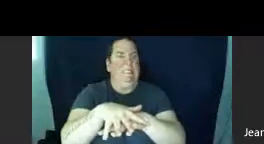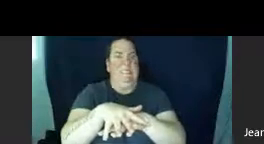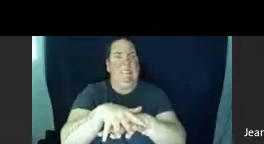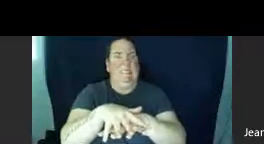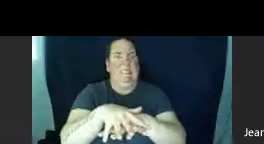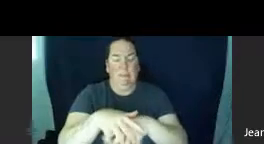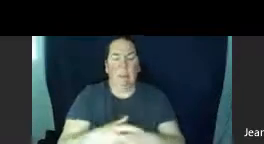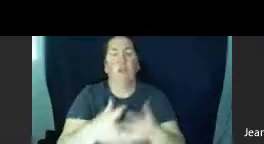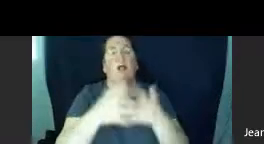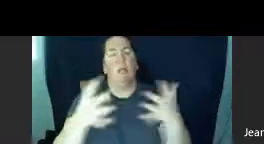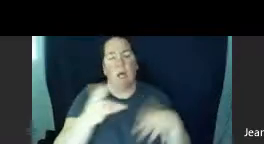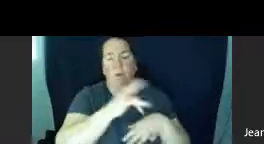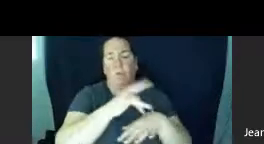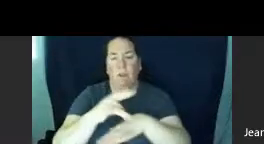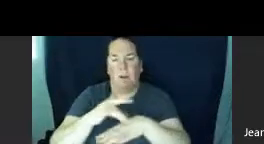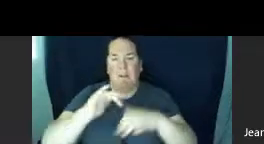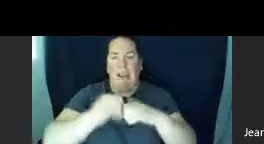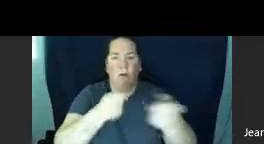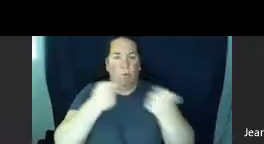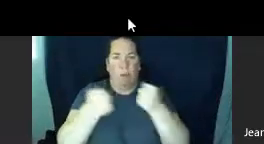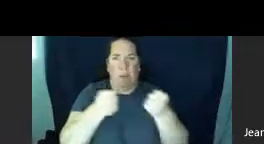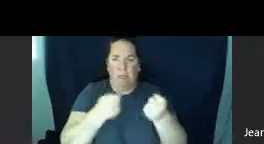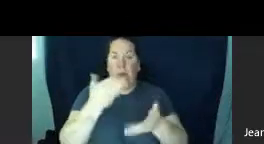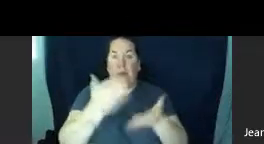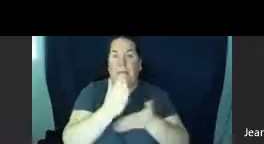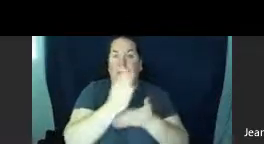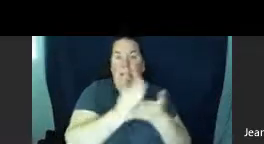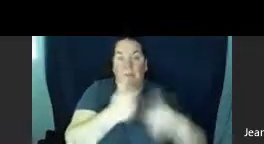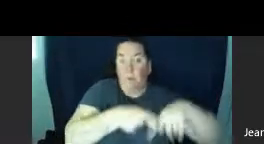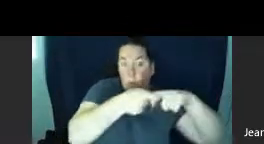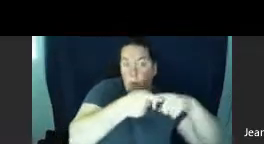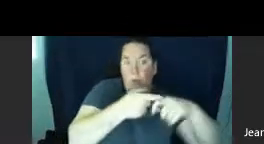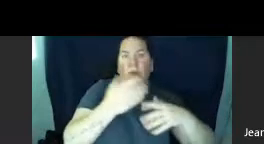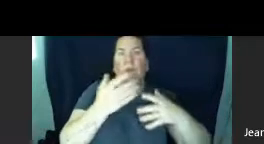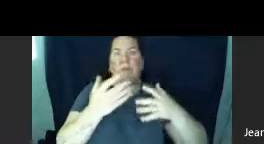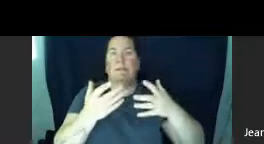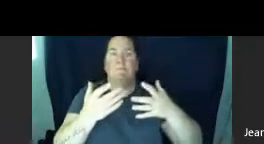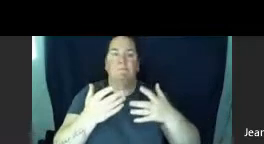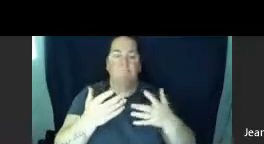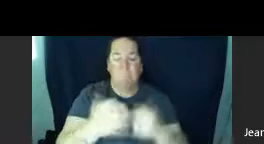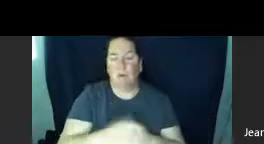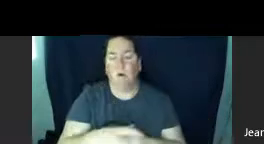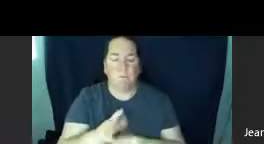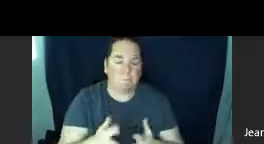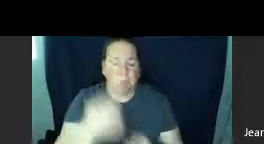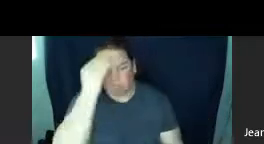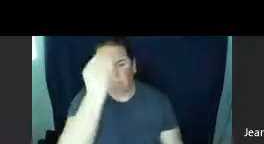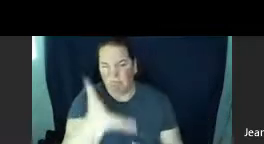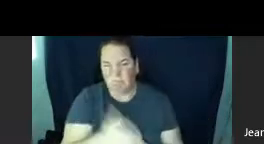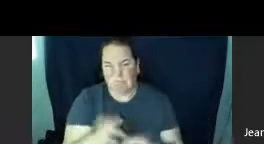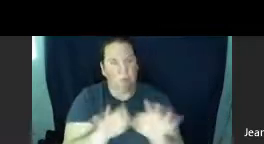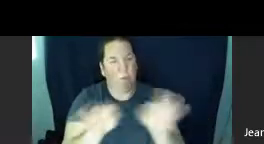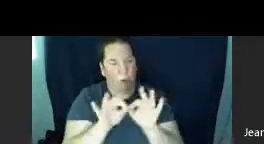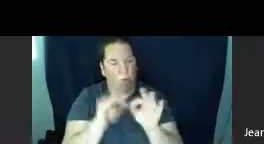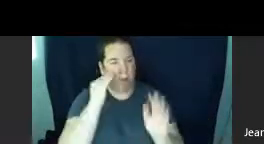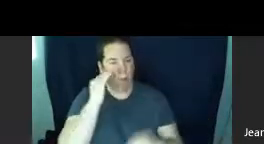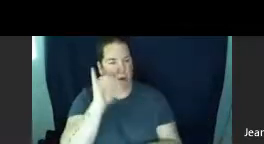right now for how to manage that if Paxlovid is indicated for a patient.